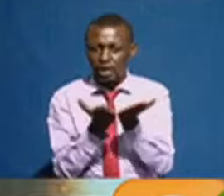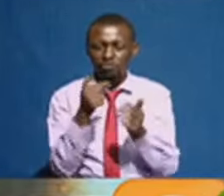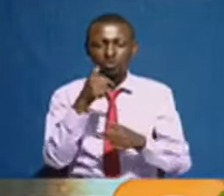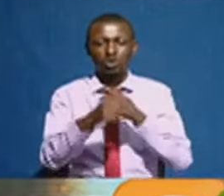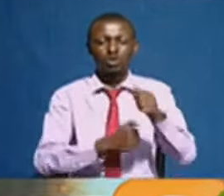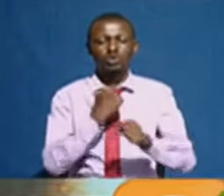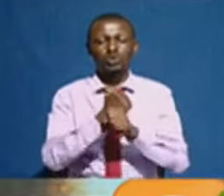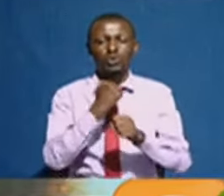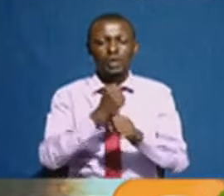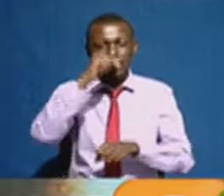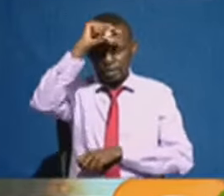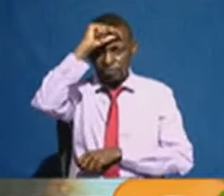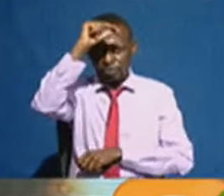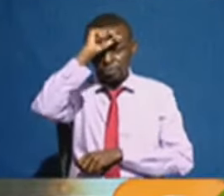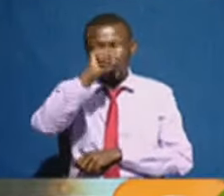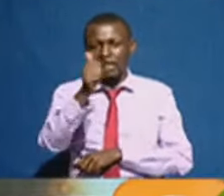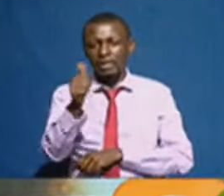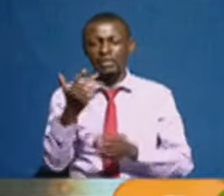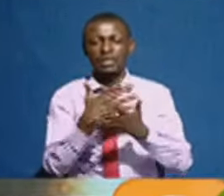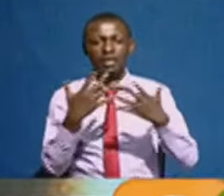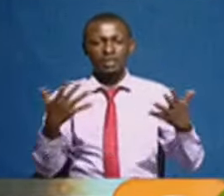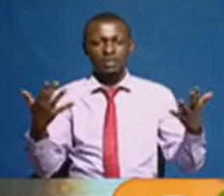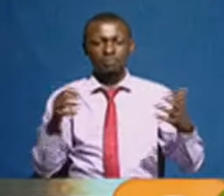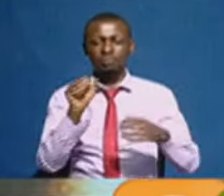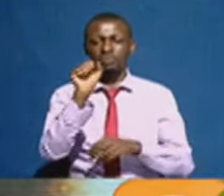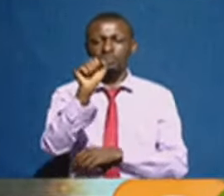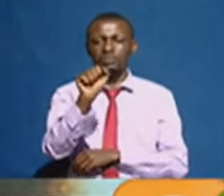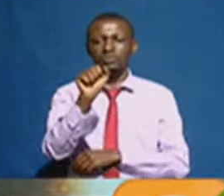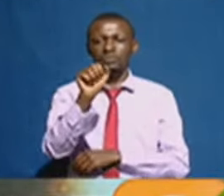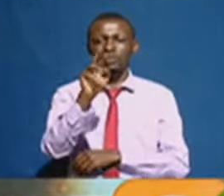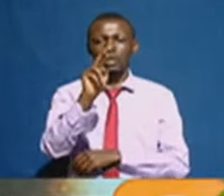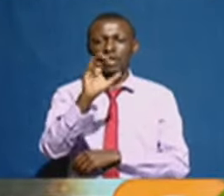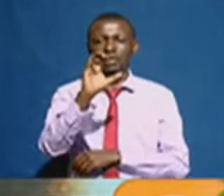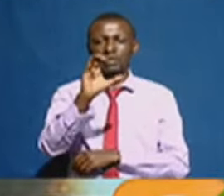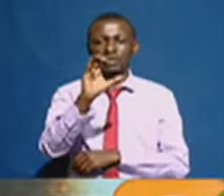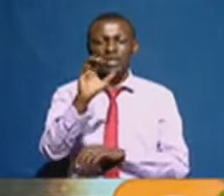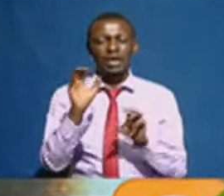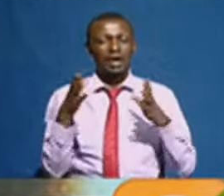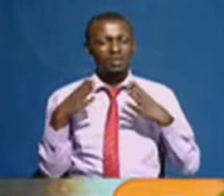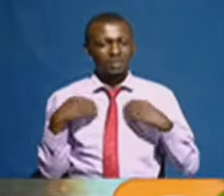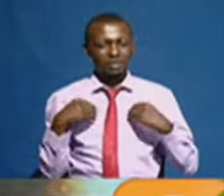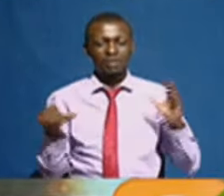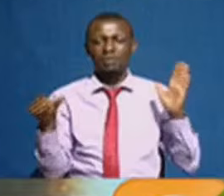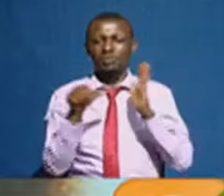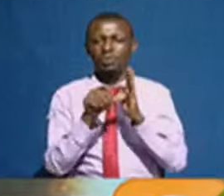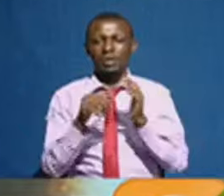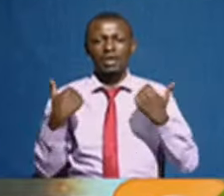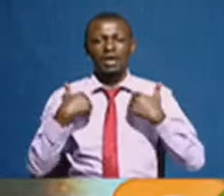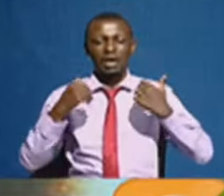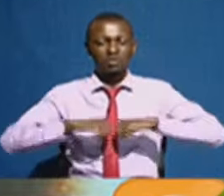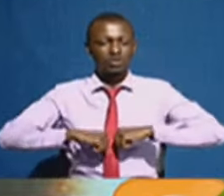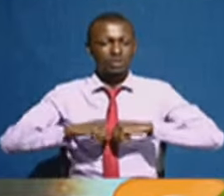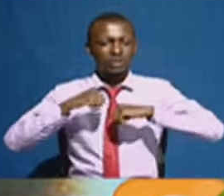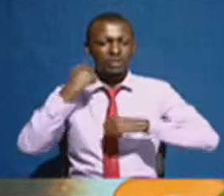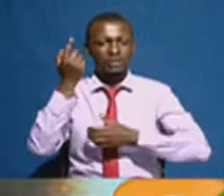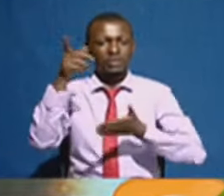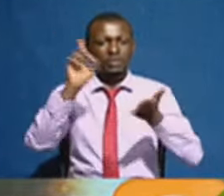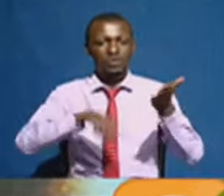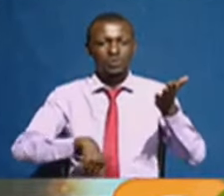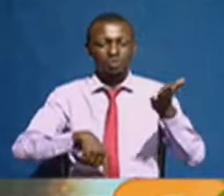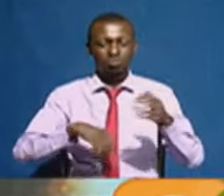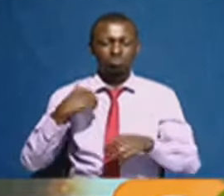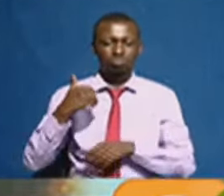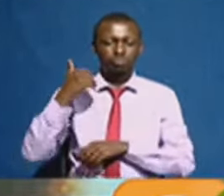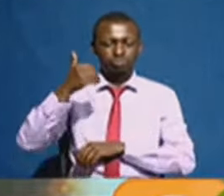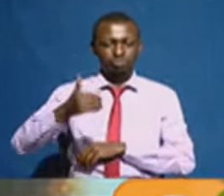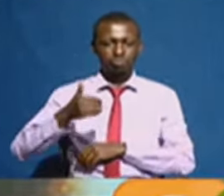government. Now, the SRC admits that this is a problem. Chairperson Lynn Mengich says,